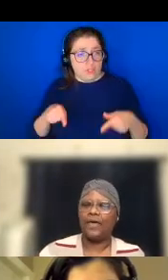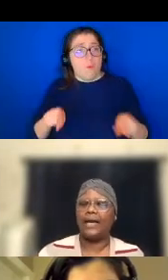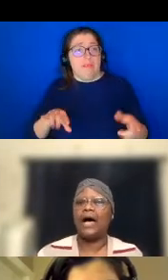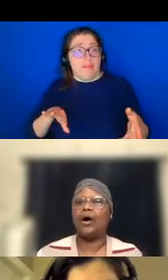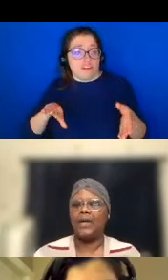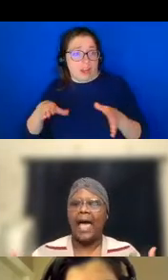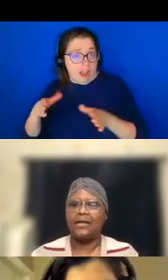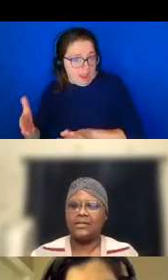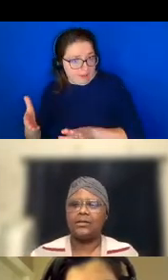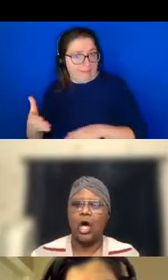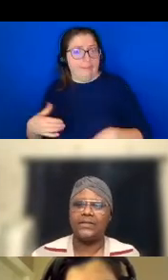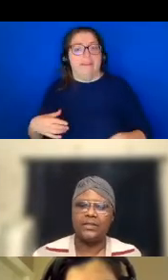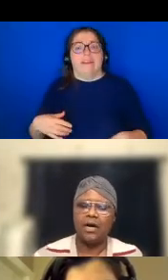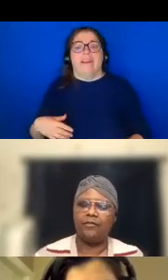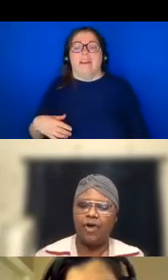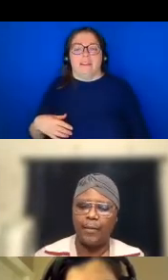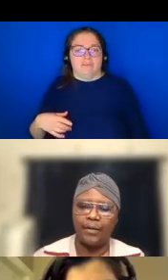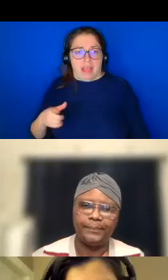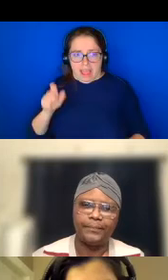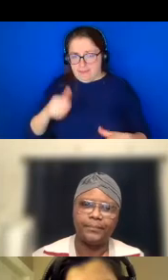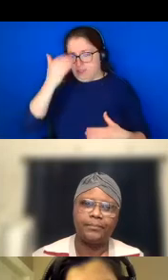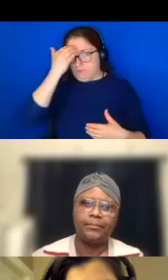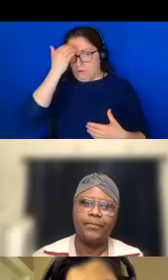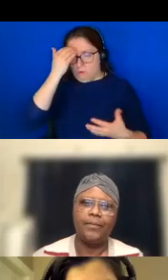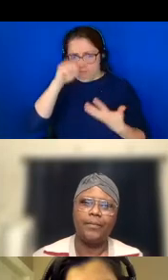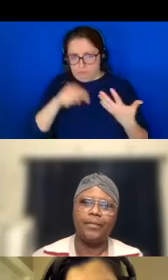rule that out as causes of trauma.